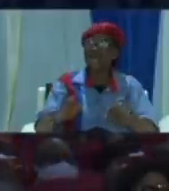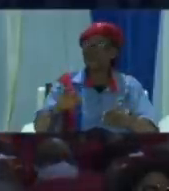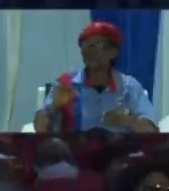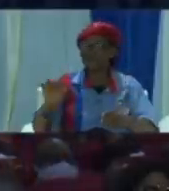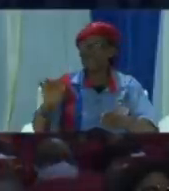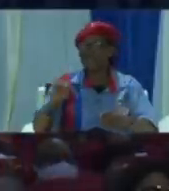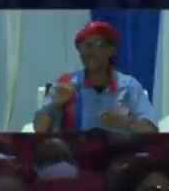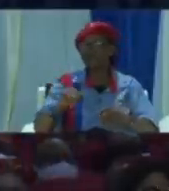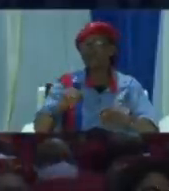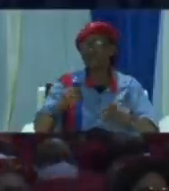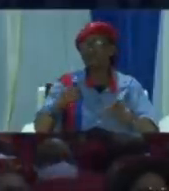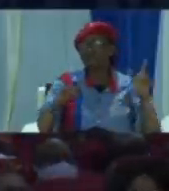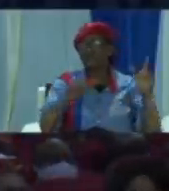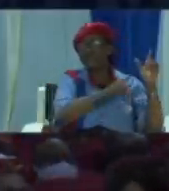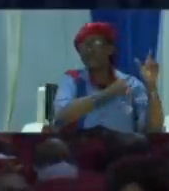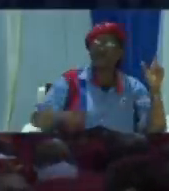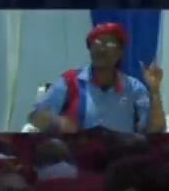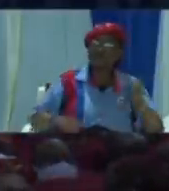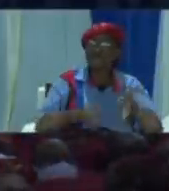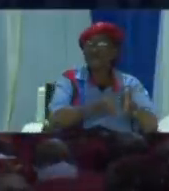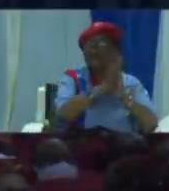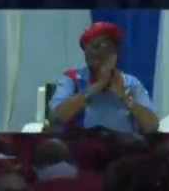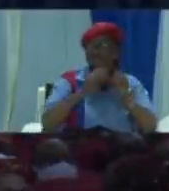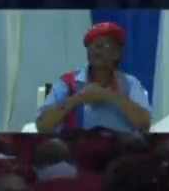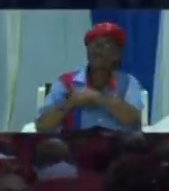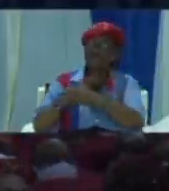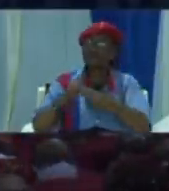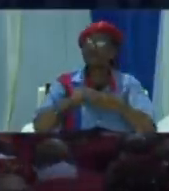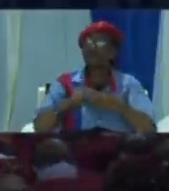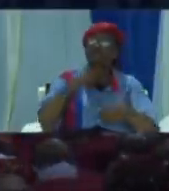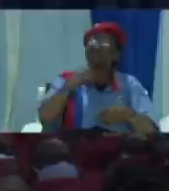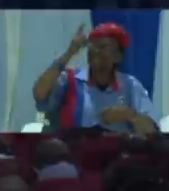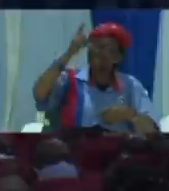The Lord asked me to tell you